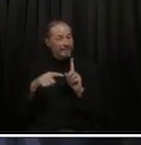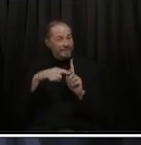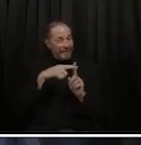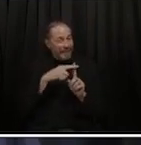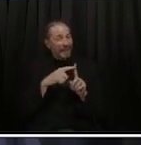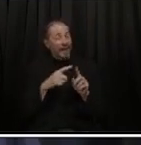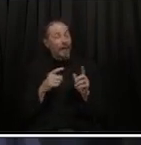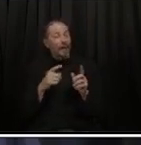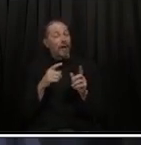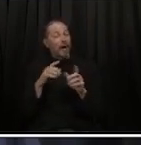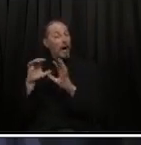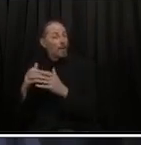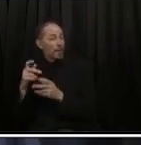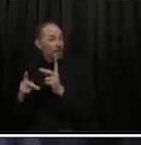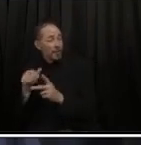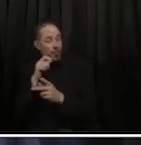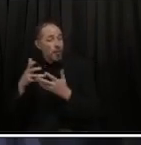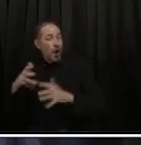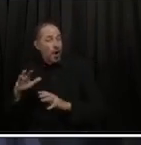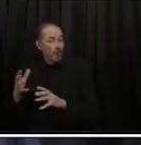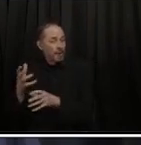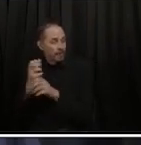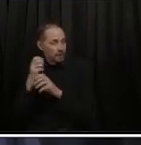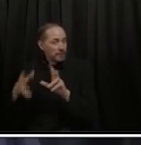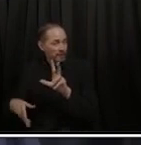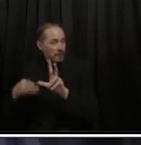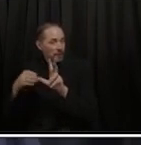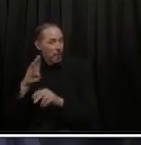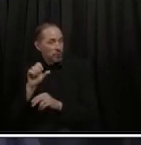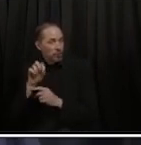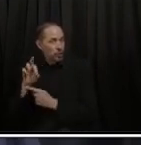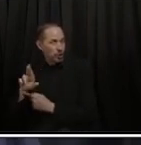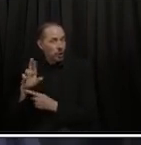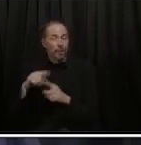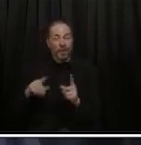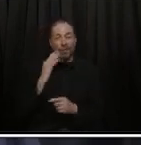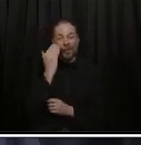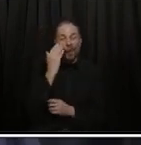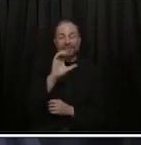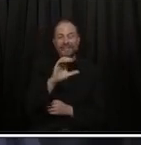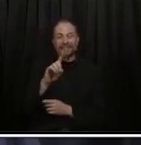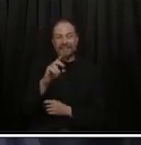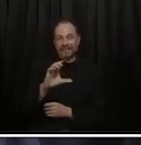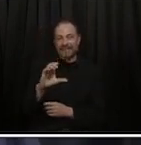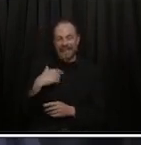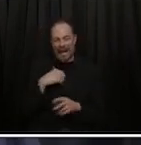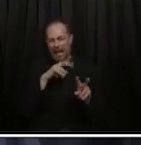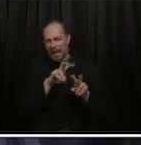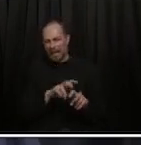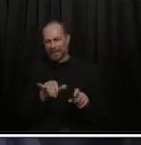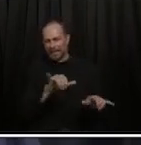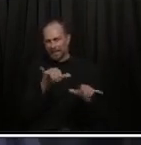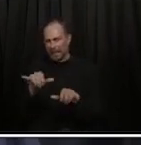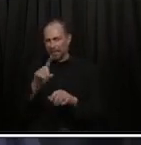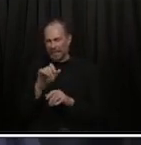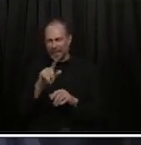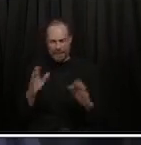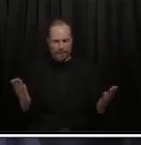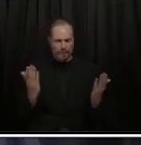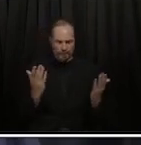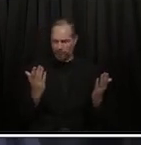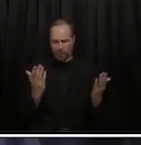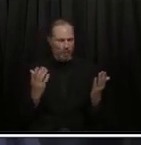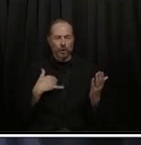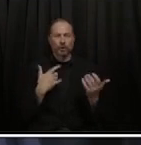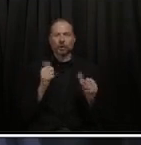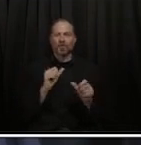among individuals who have received booster doses. We know that CDC is analyzing the same data to try and answer this question, and they are probably